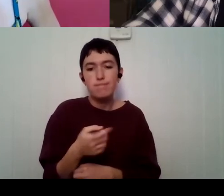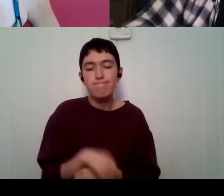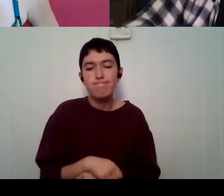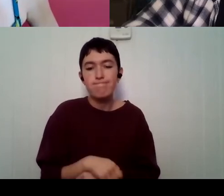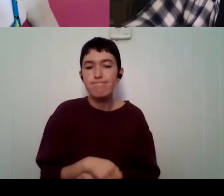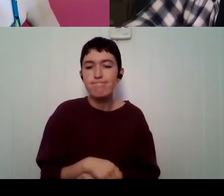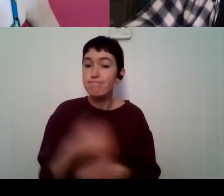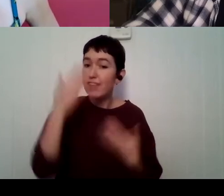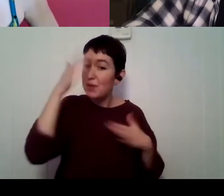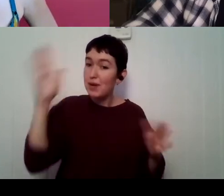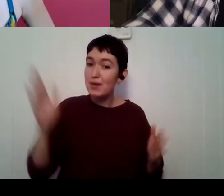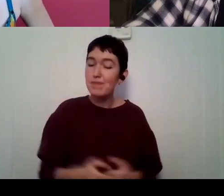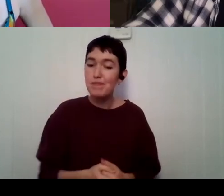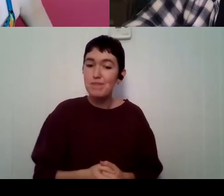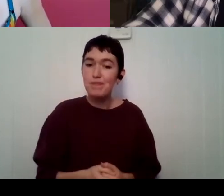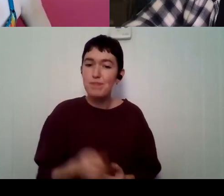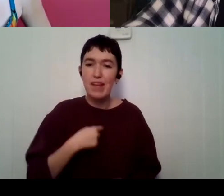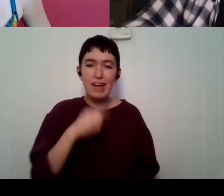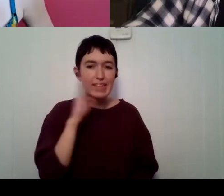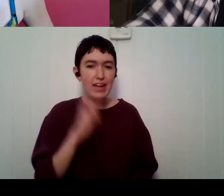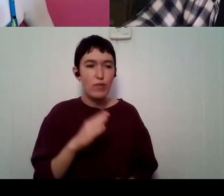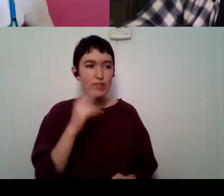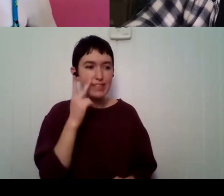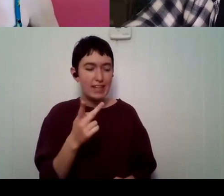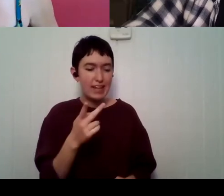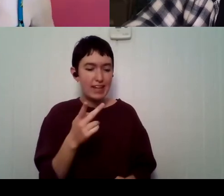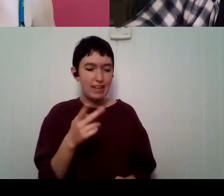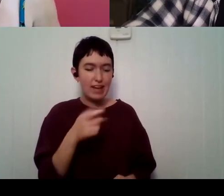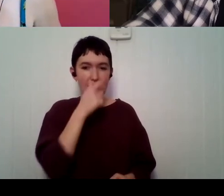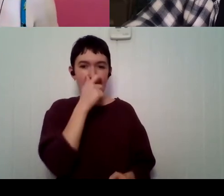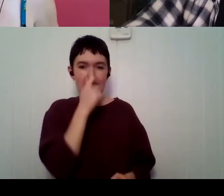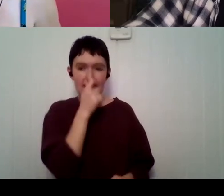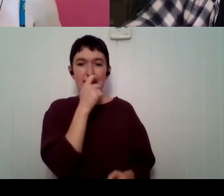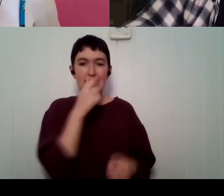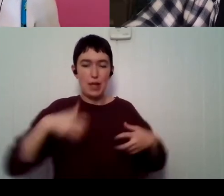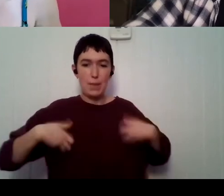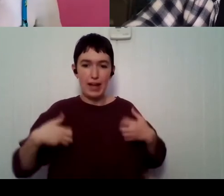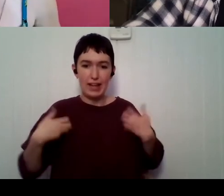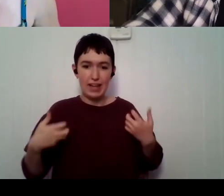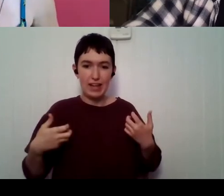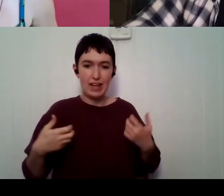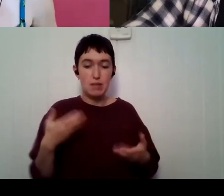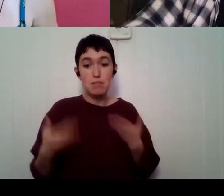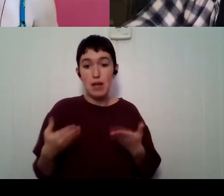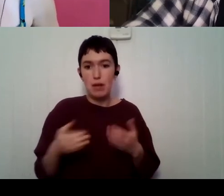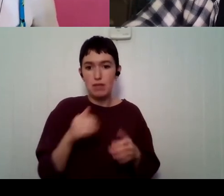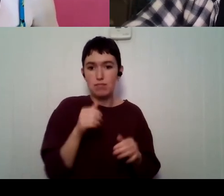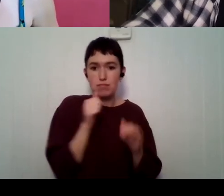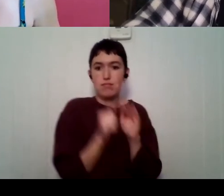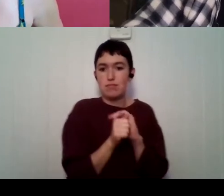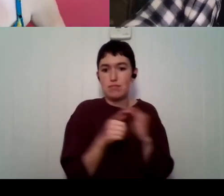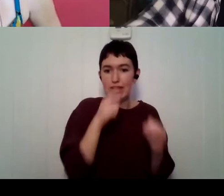I don't know. I've never seen a real sneezy monkey, but then again, maybe they do it in private.